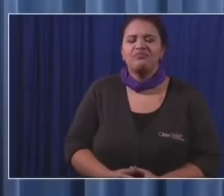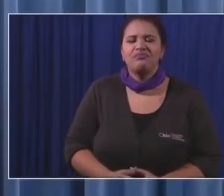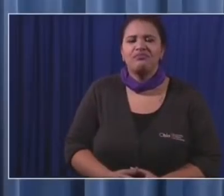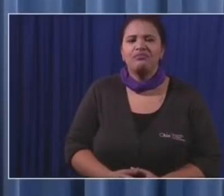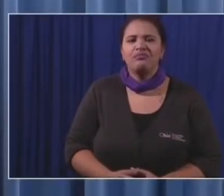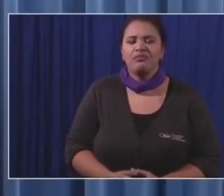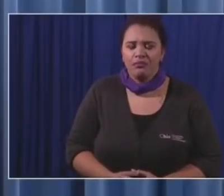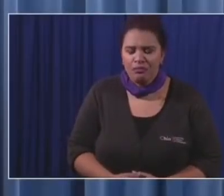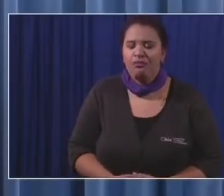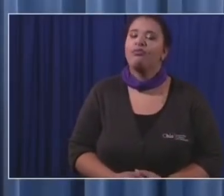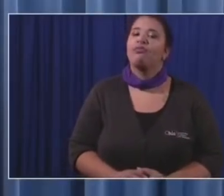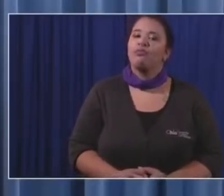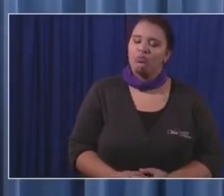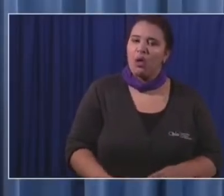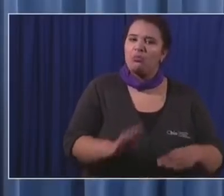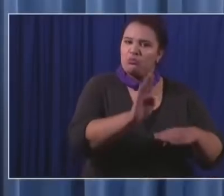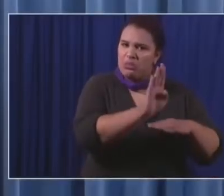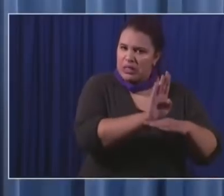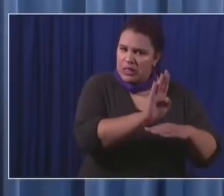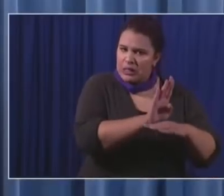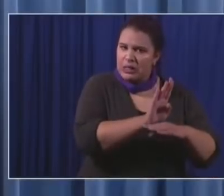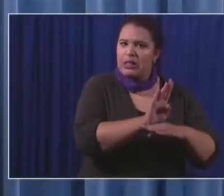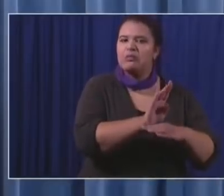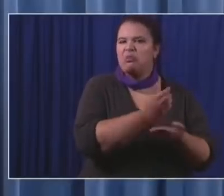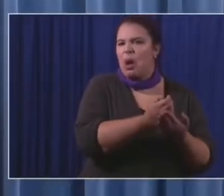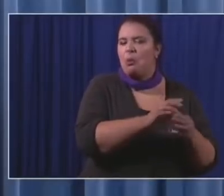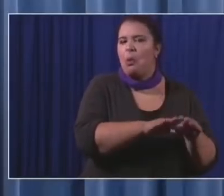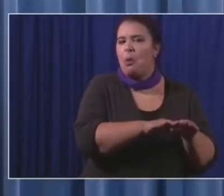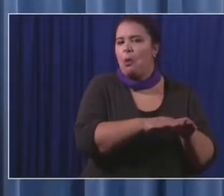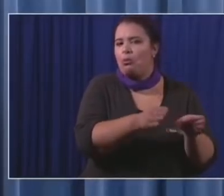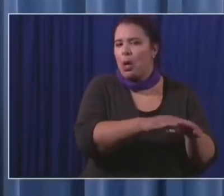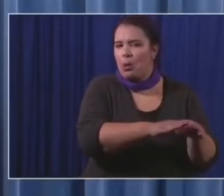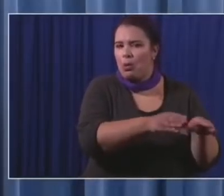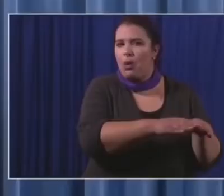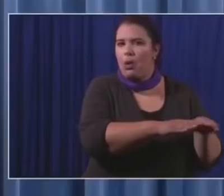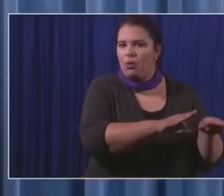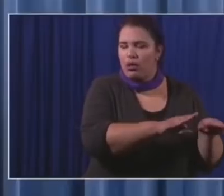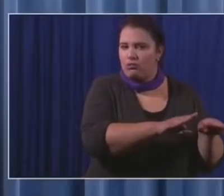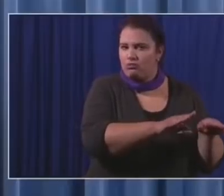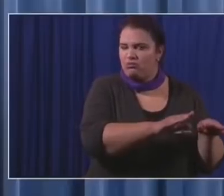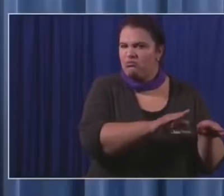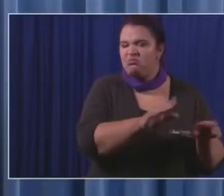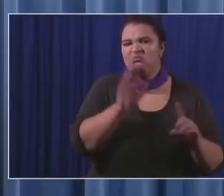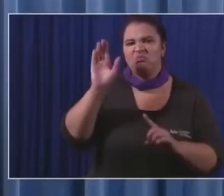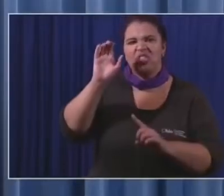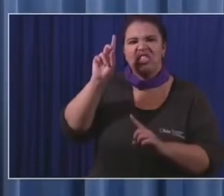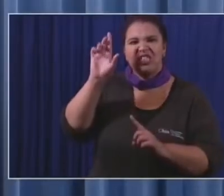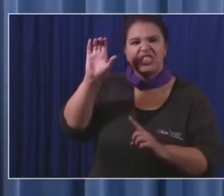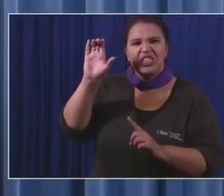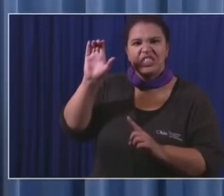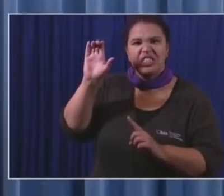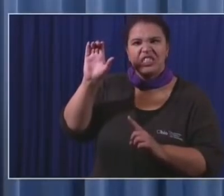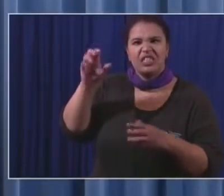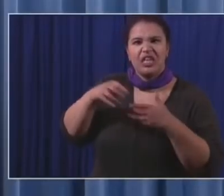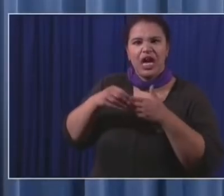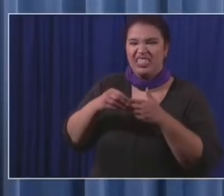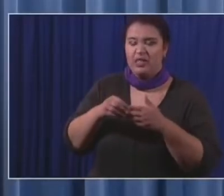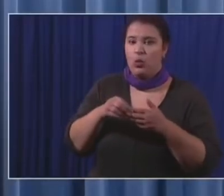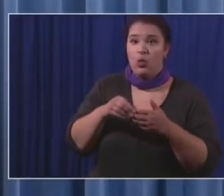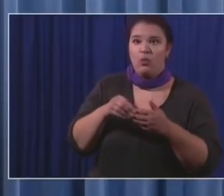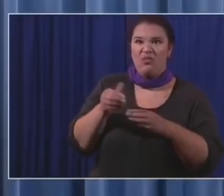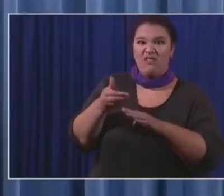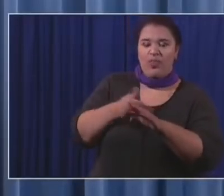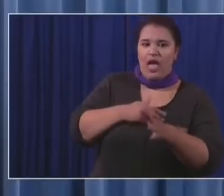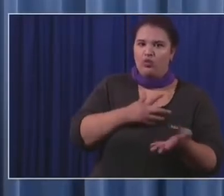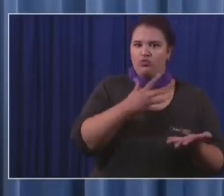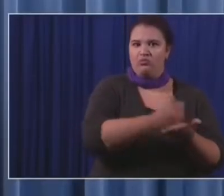Good afternoon, Governor. Marty Schladen, Ohio Capital Journal. Are you concerned that between reopening the